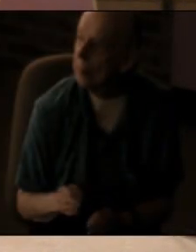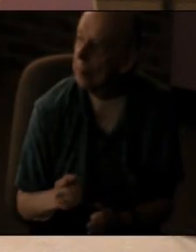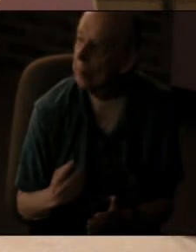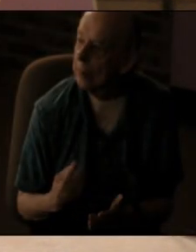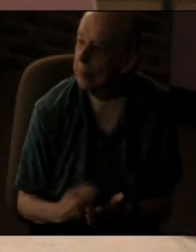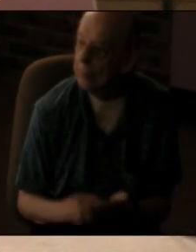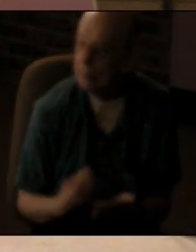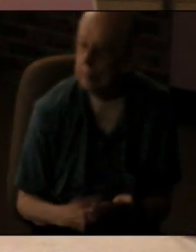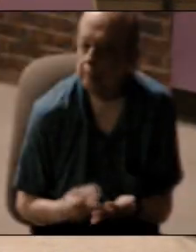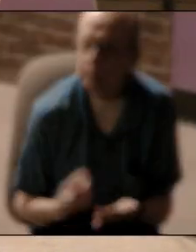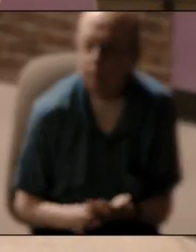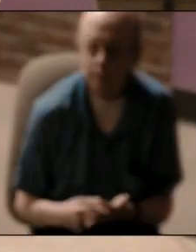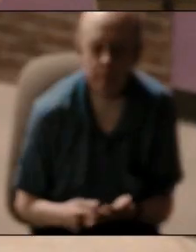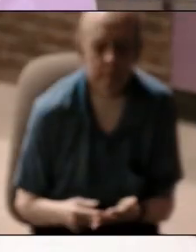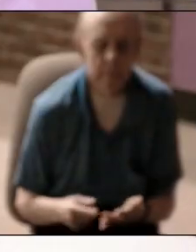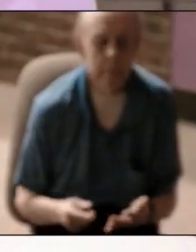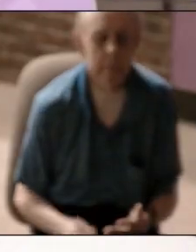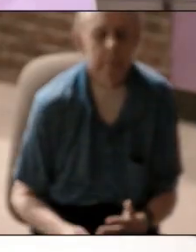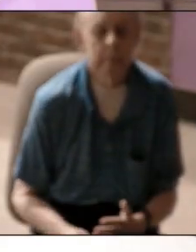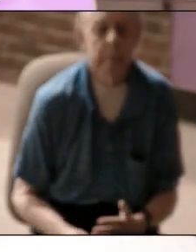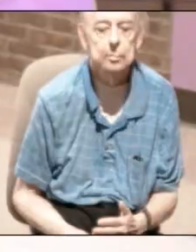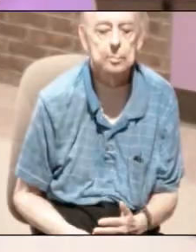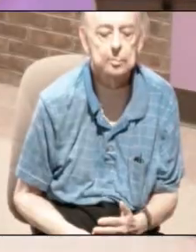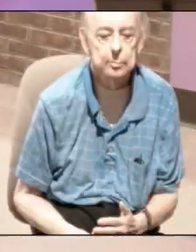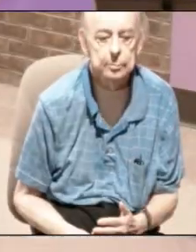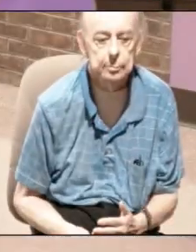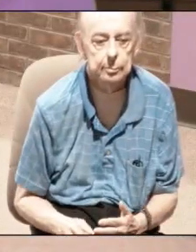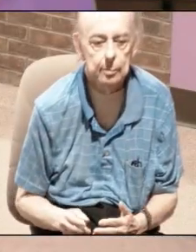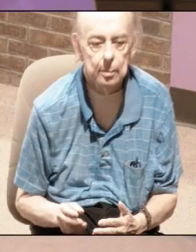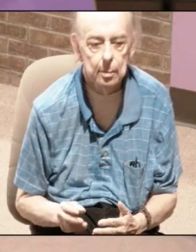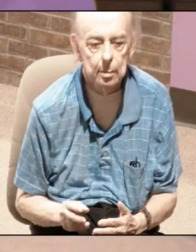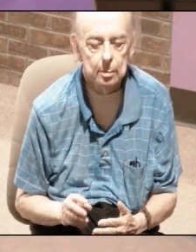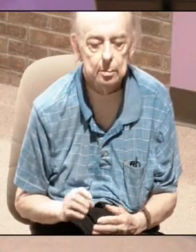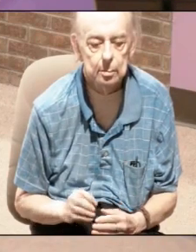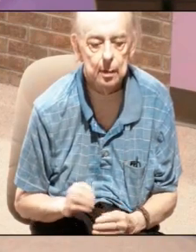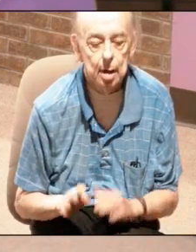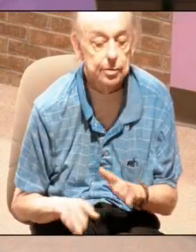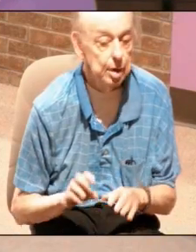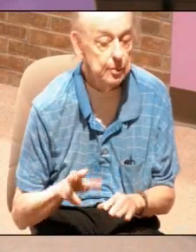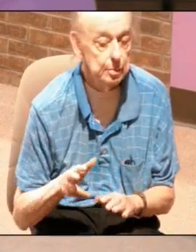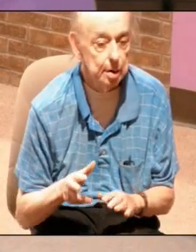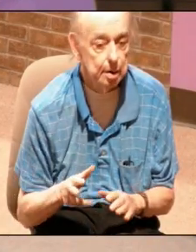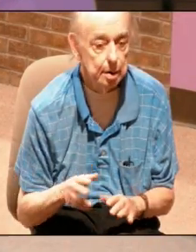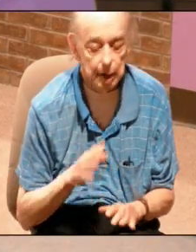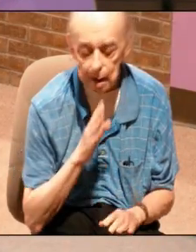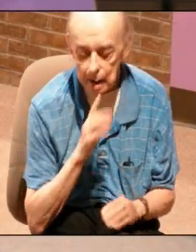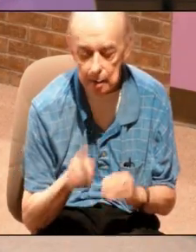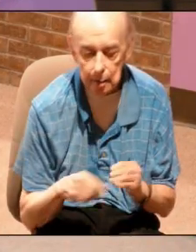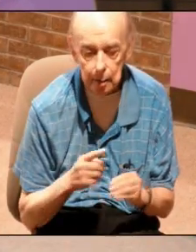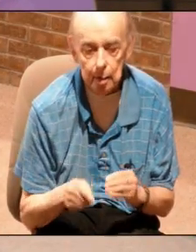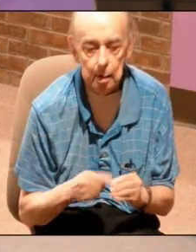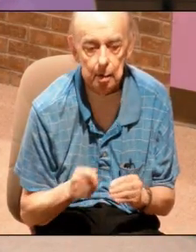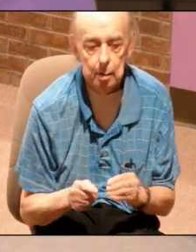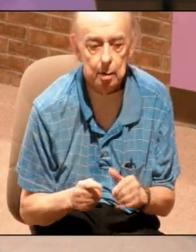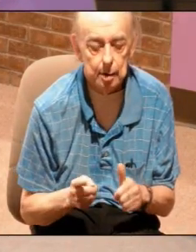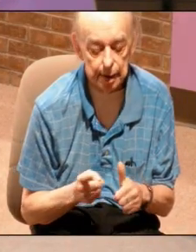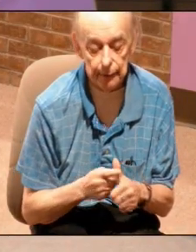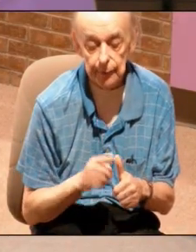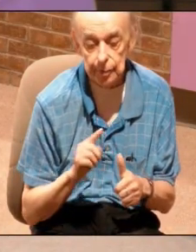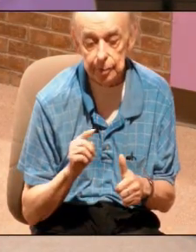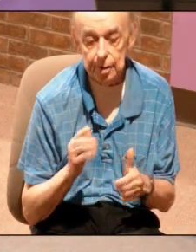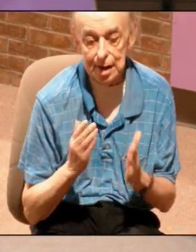about winning the day, and we've on step number 3. We were talking about in the very first